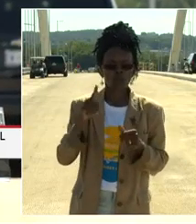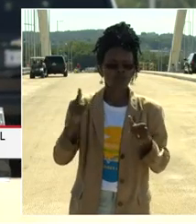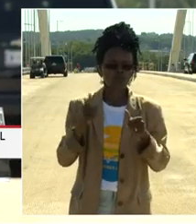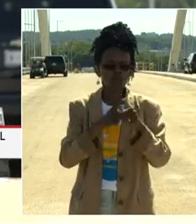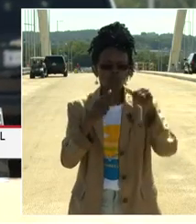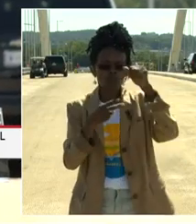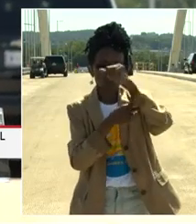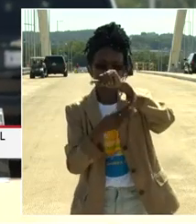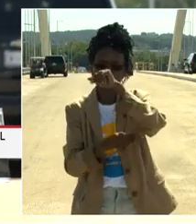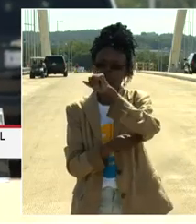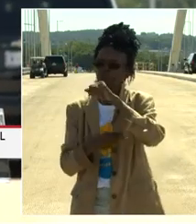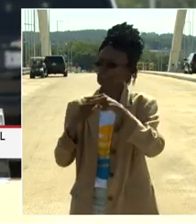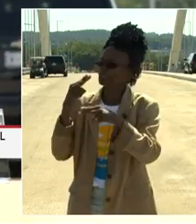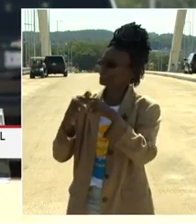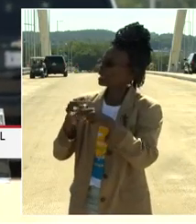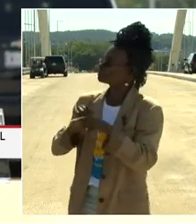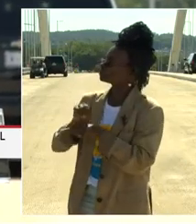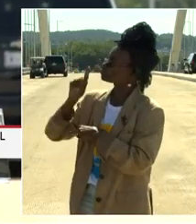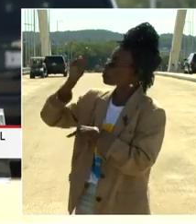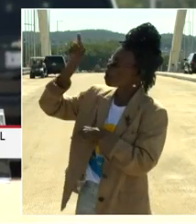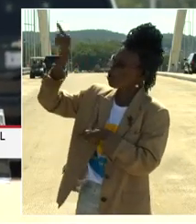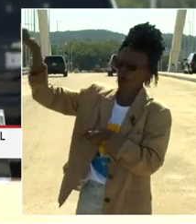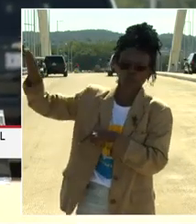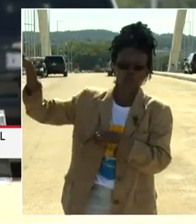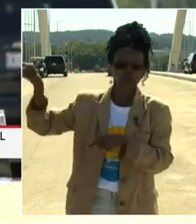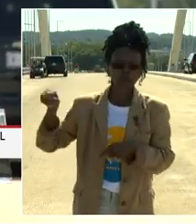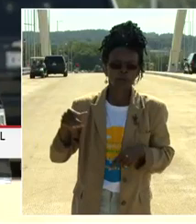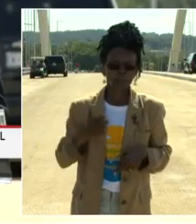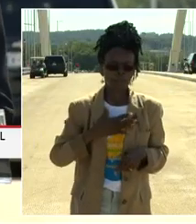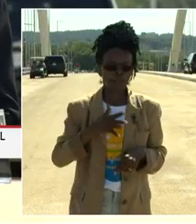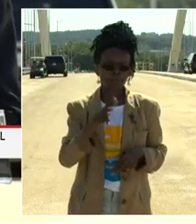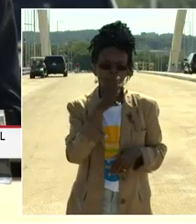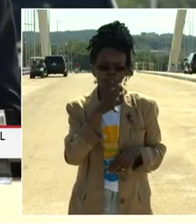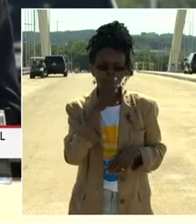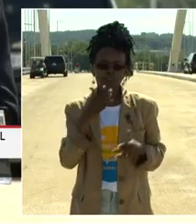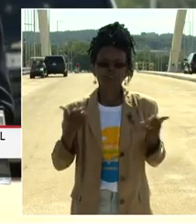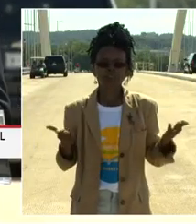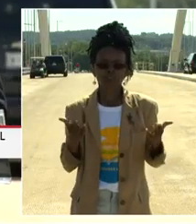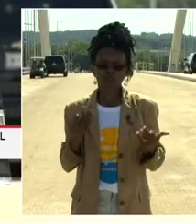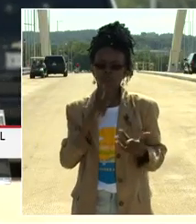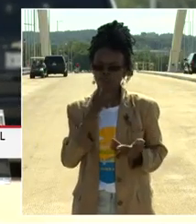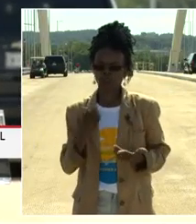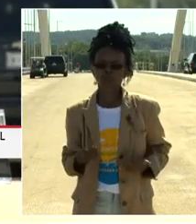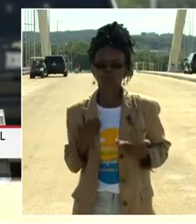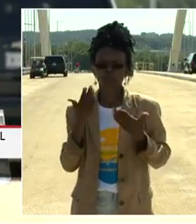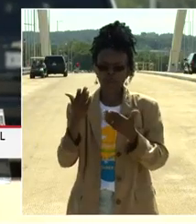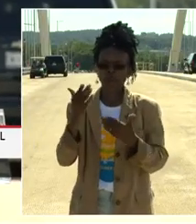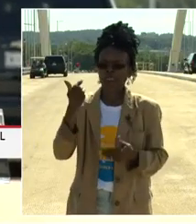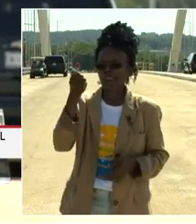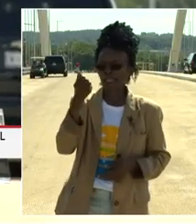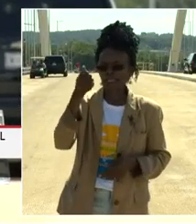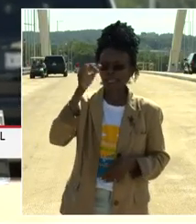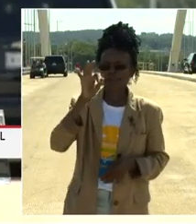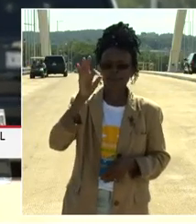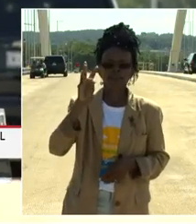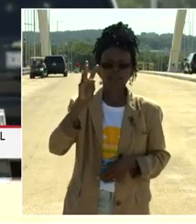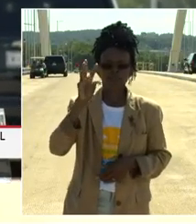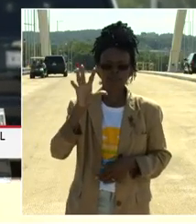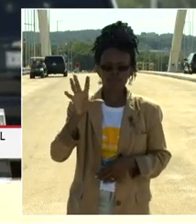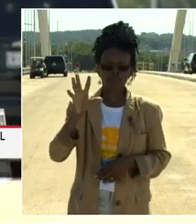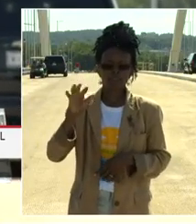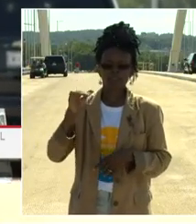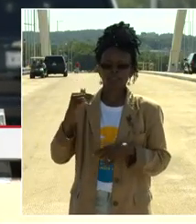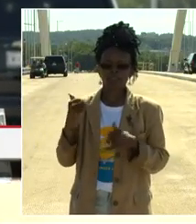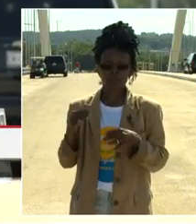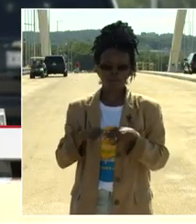named for Frederick Douglass in 1965. So as this is becoming a family tradition, I want to thank you for inviting